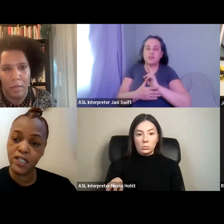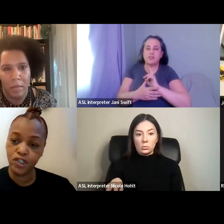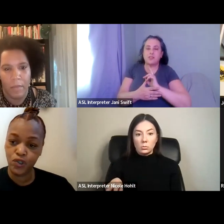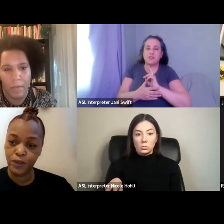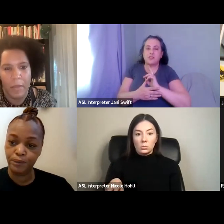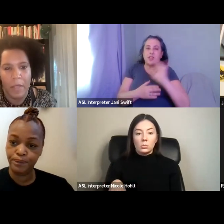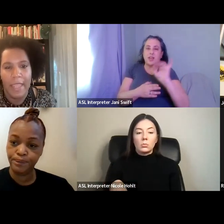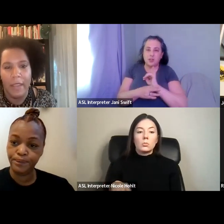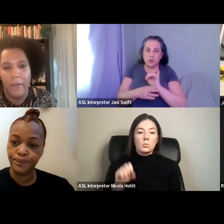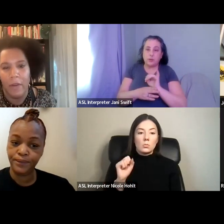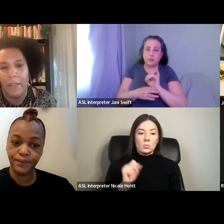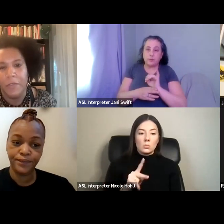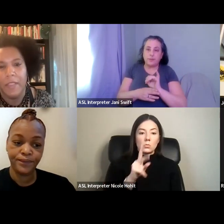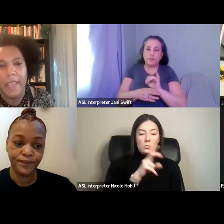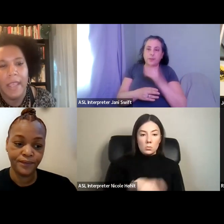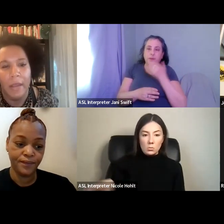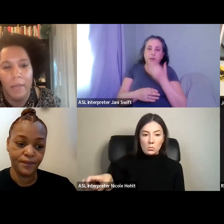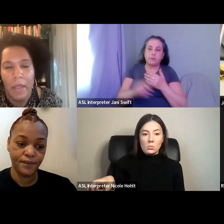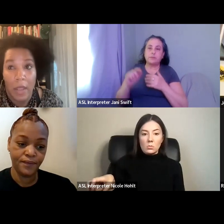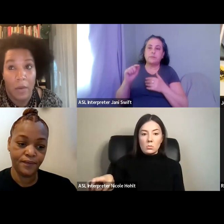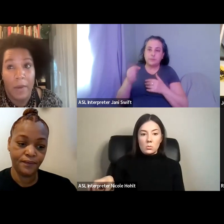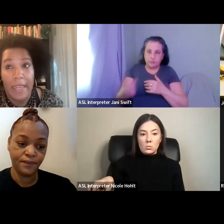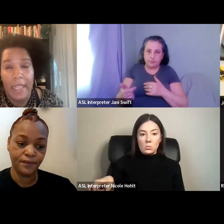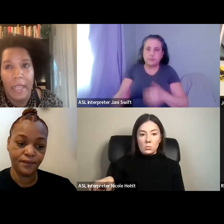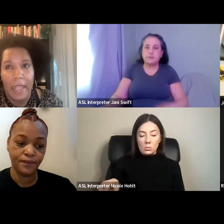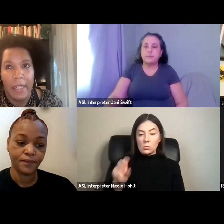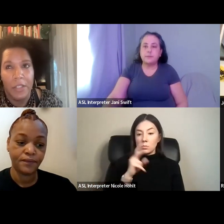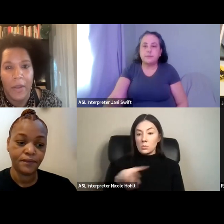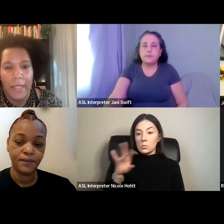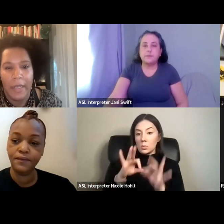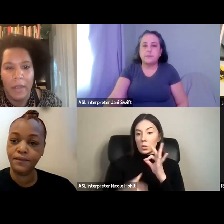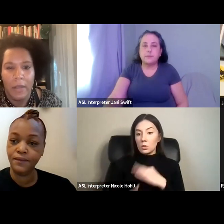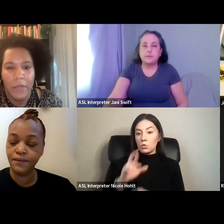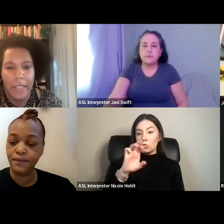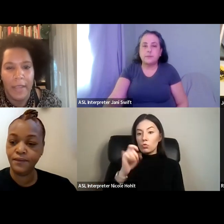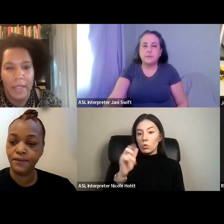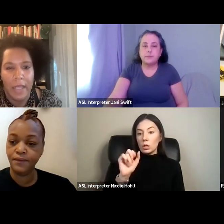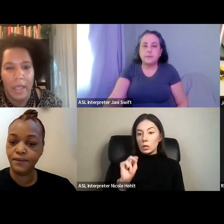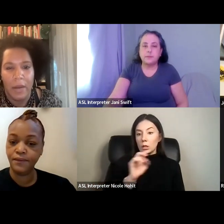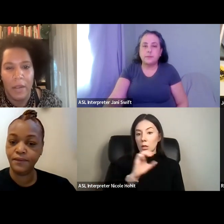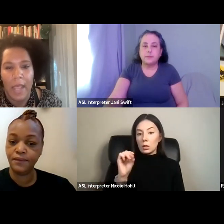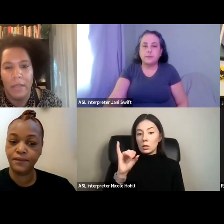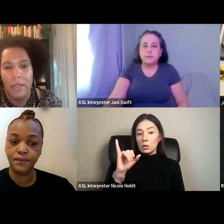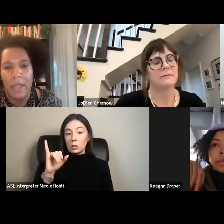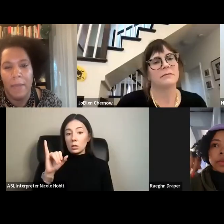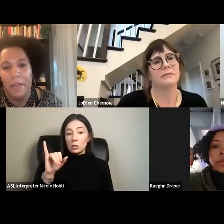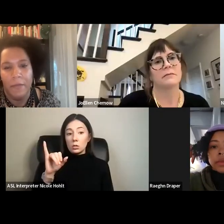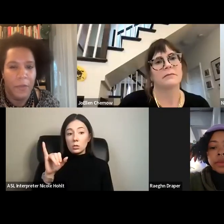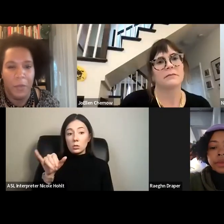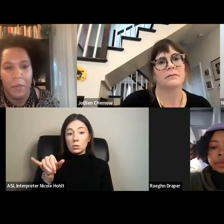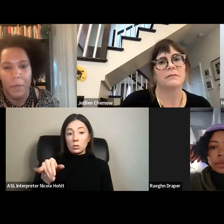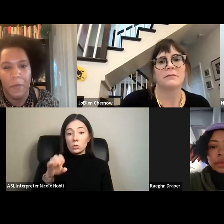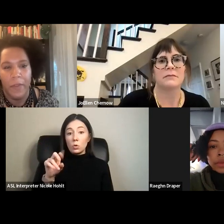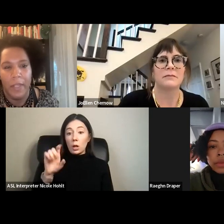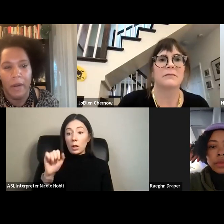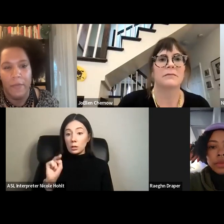restaurant industry. Thank you very much for that. Raeghn and JoEllen, do you have any thoughts on about